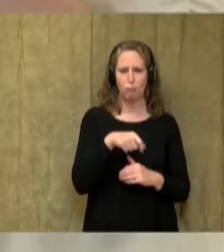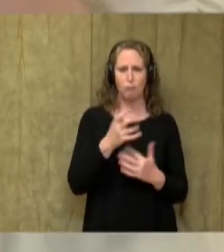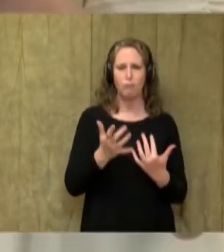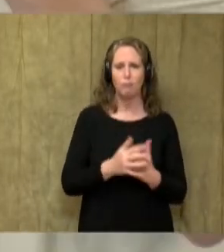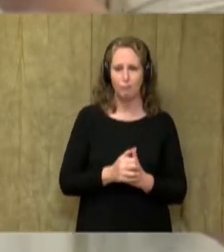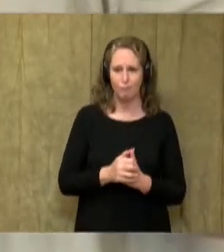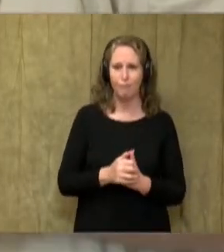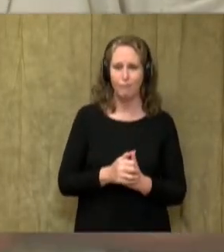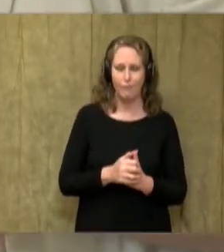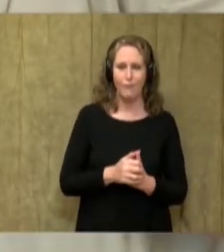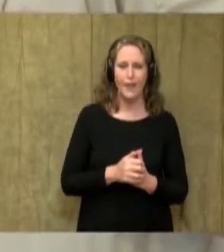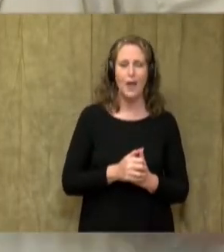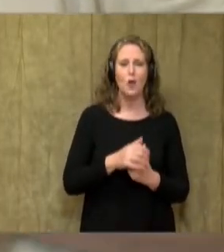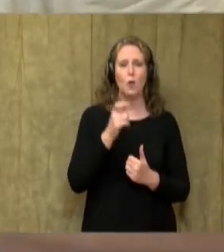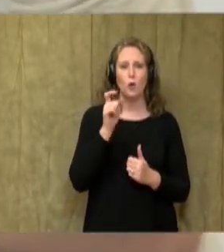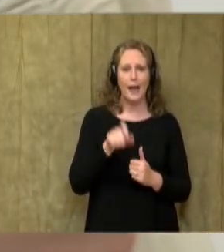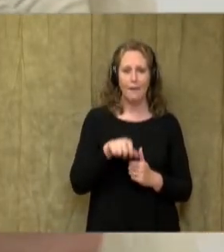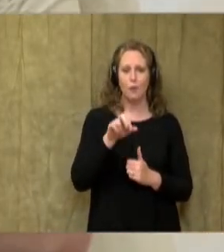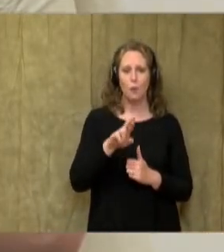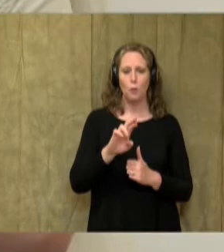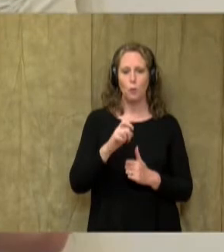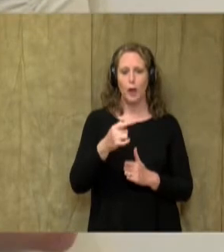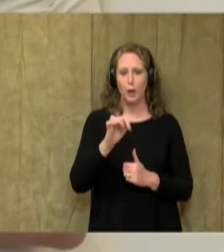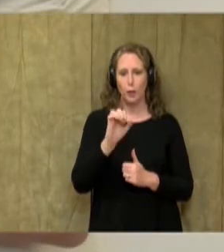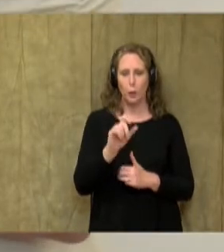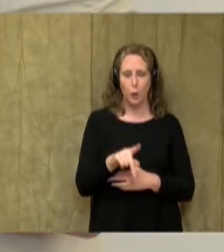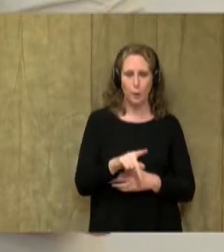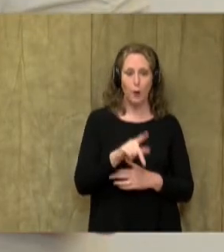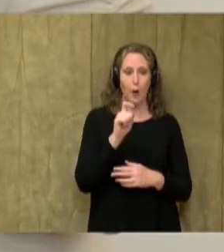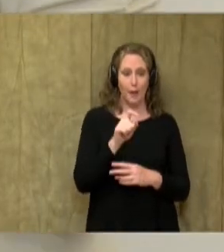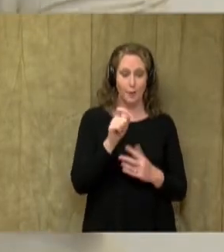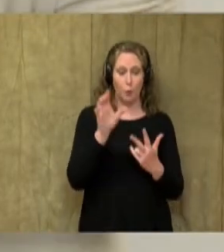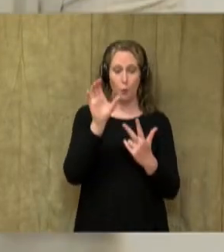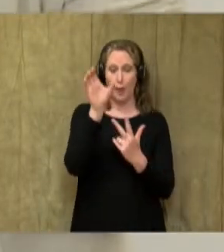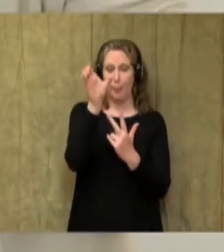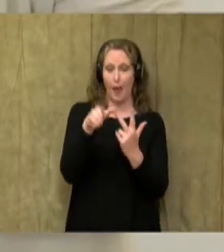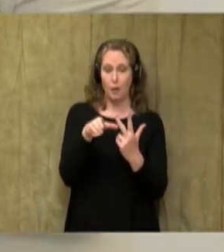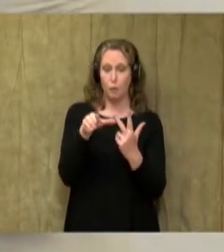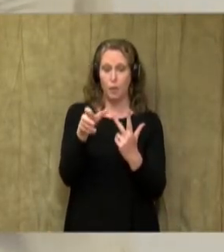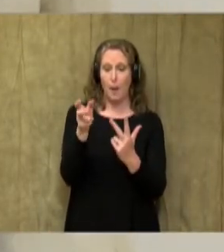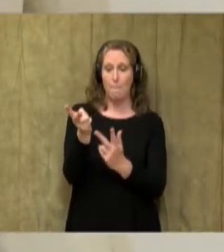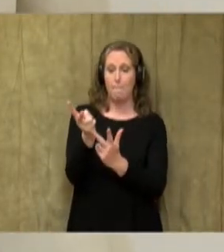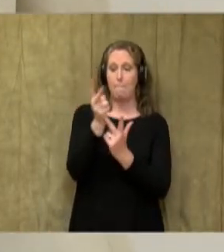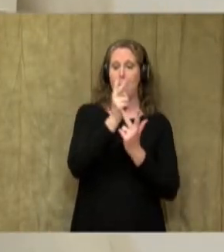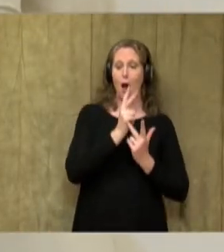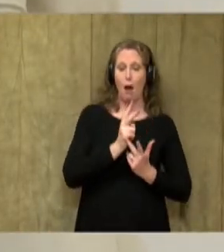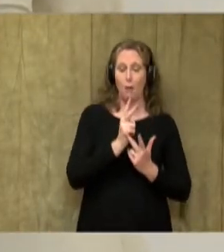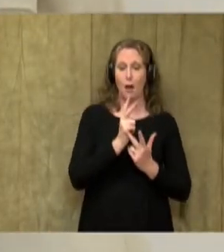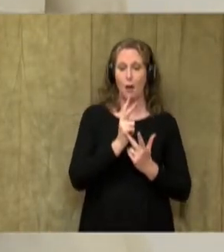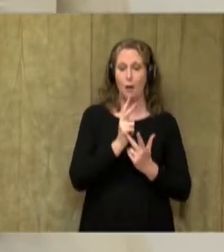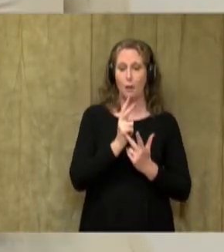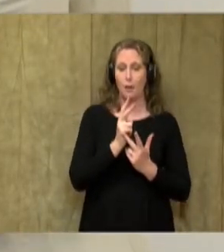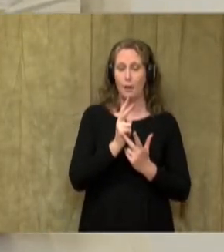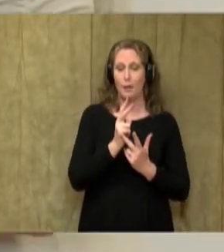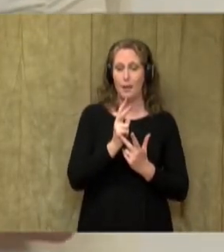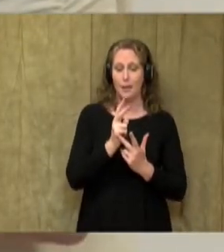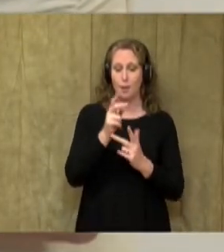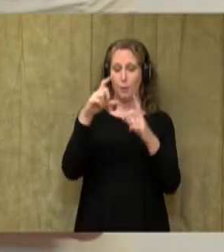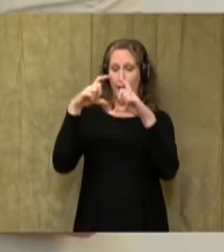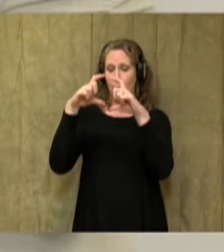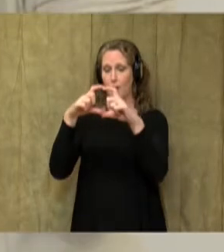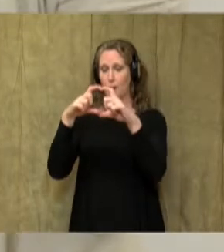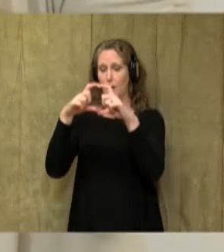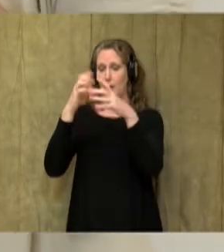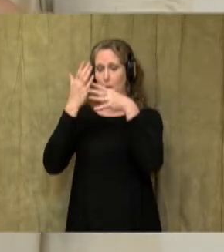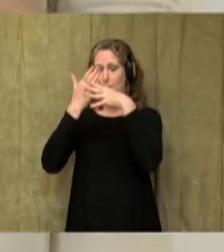We are going to have to regroup. We're going to have to take one of our hundreds and break it apart. So what would we want to take this 100 and break it